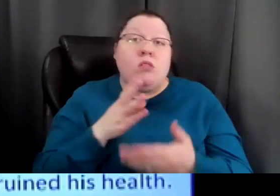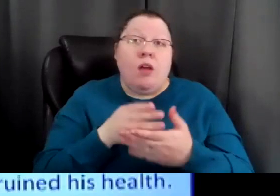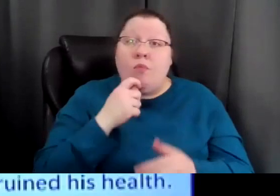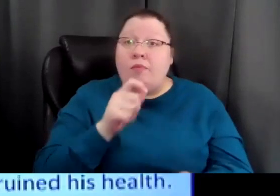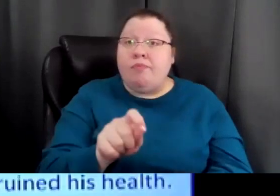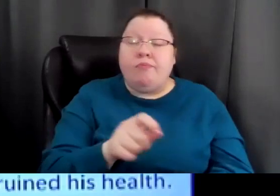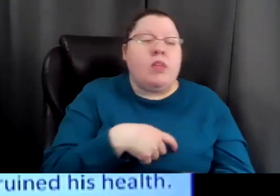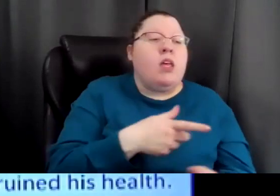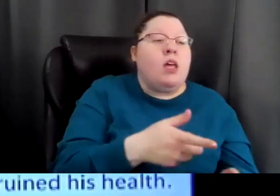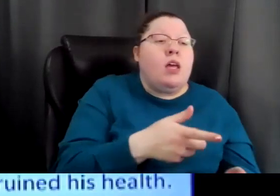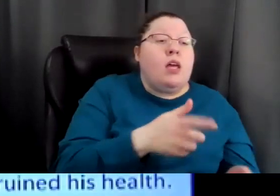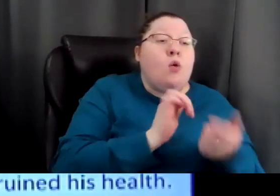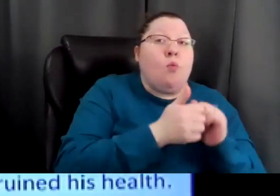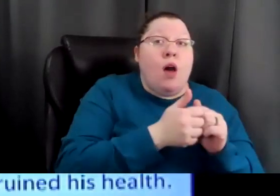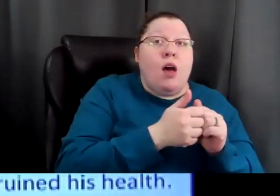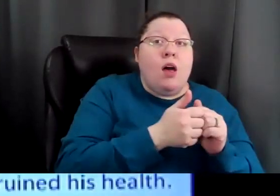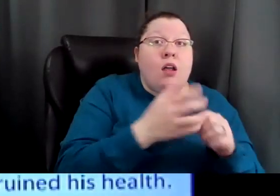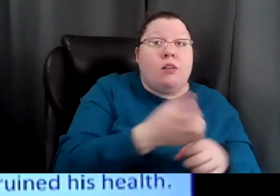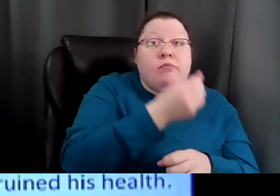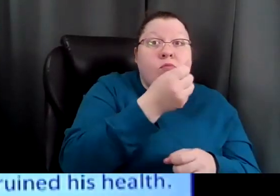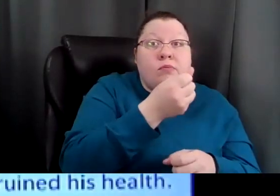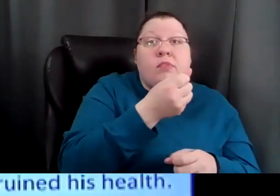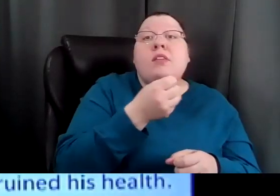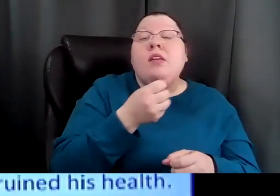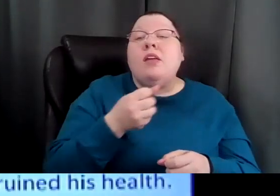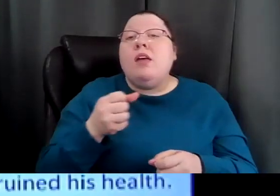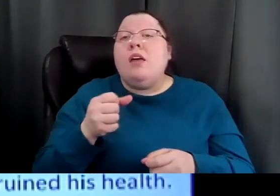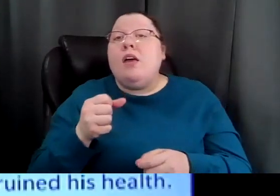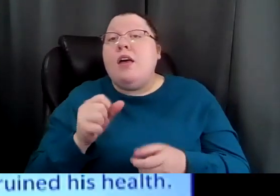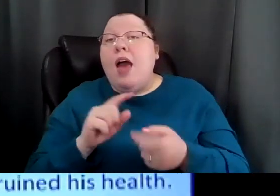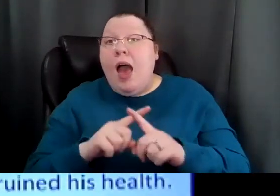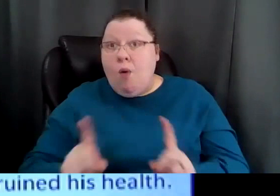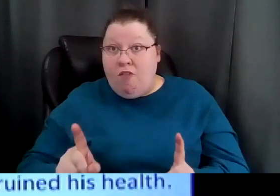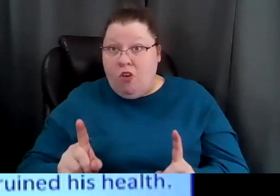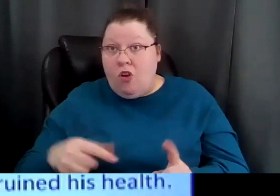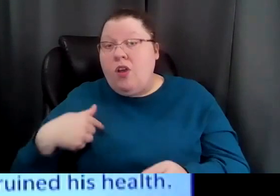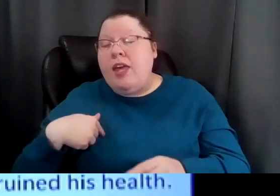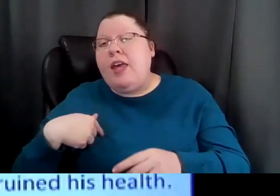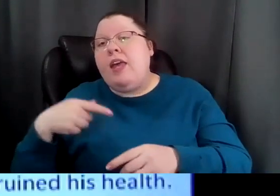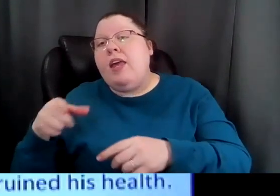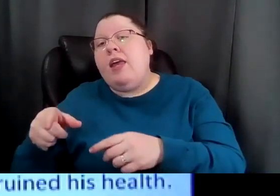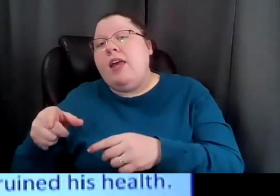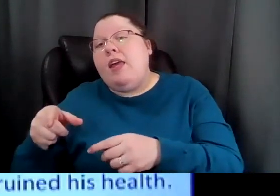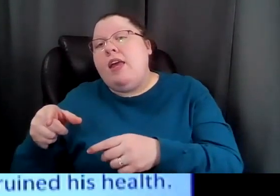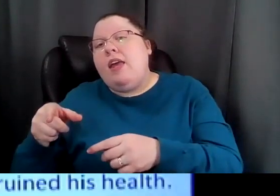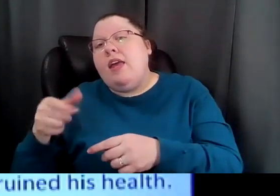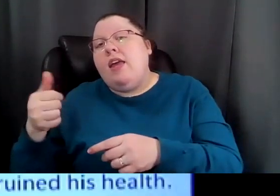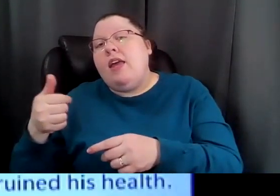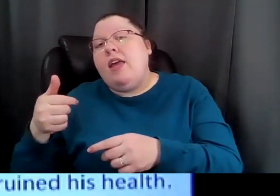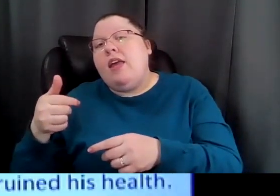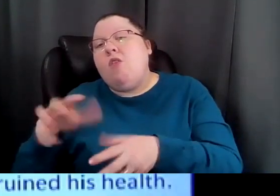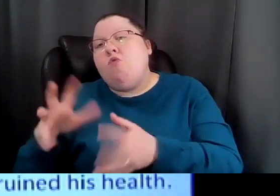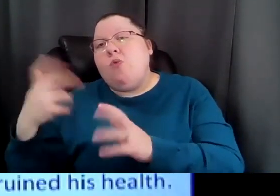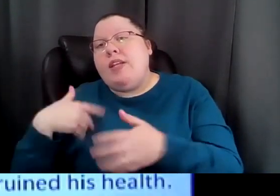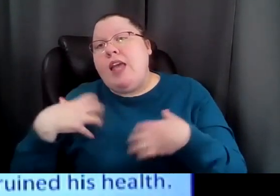period. He won the race. However, he ruined his health. Now remember, we're putting two complete sentences together. He won the